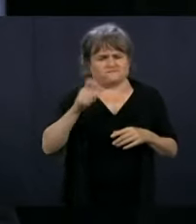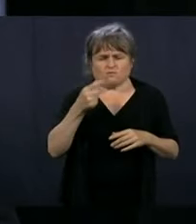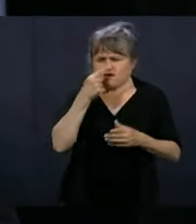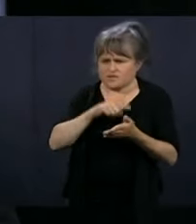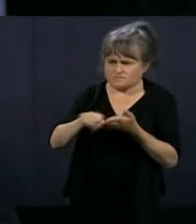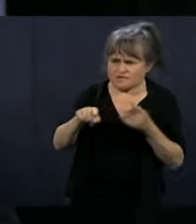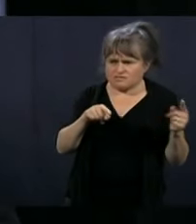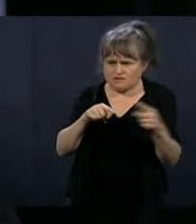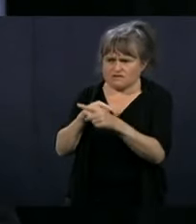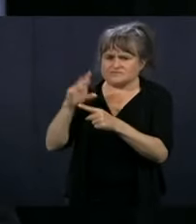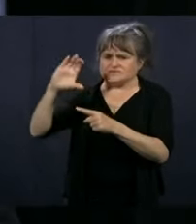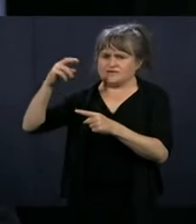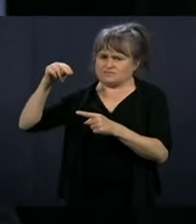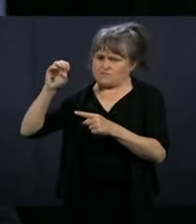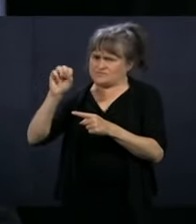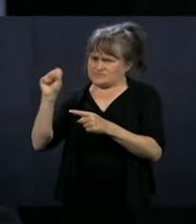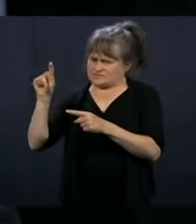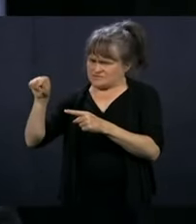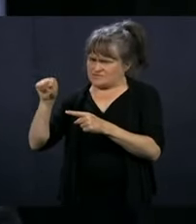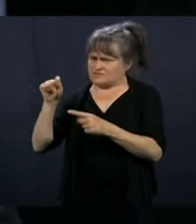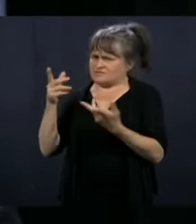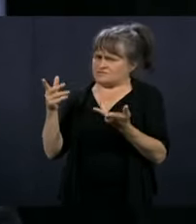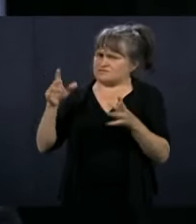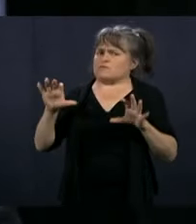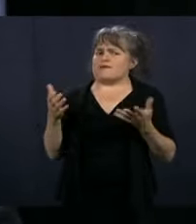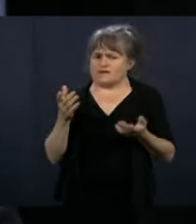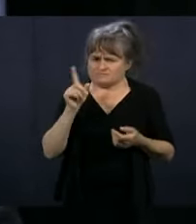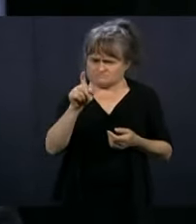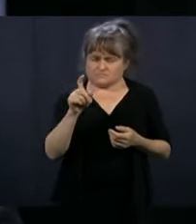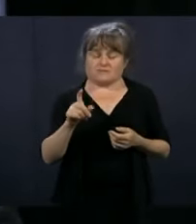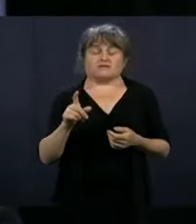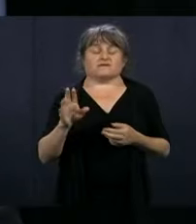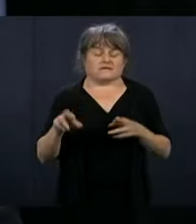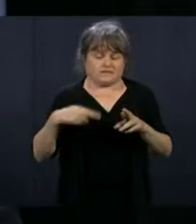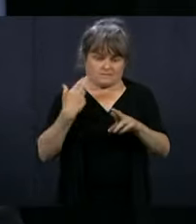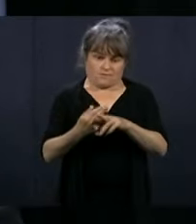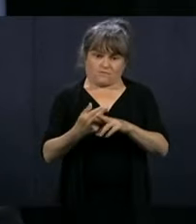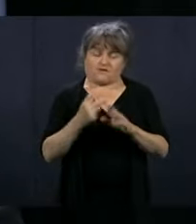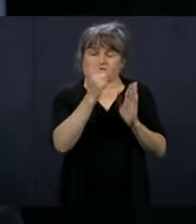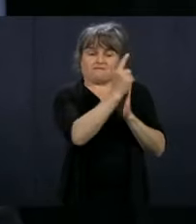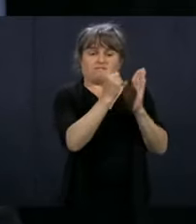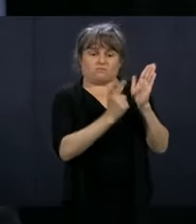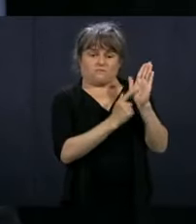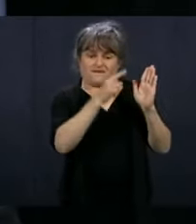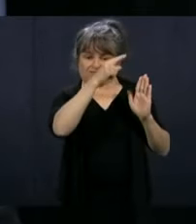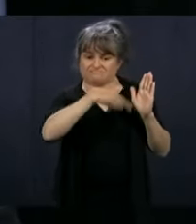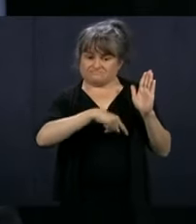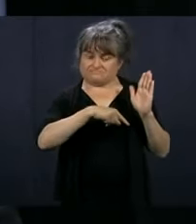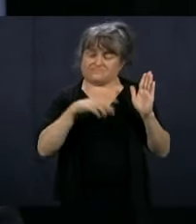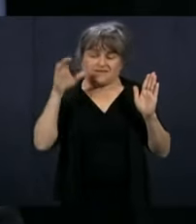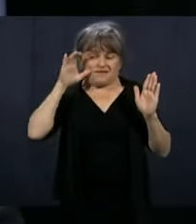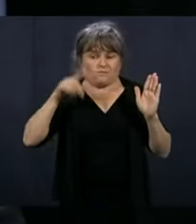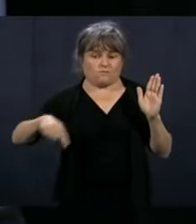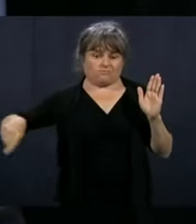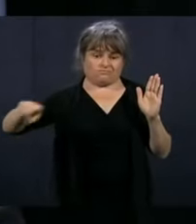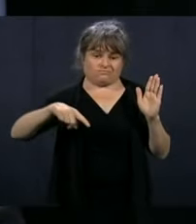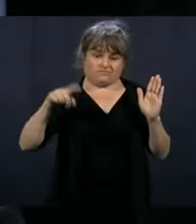CNESST? Well, laws have to be respected. We said that we wanted to